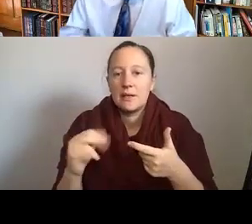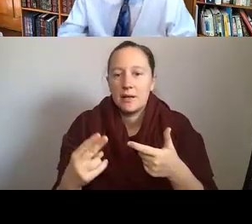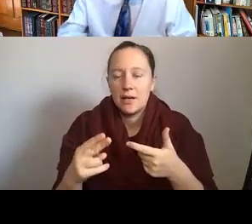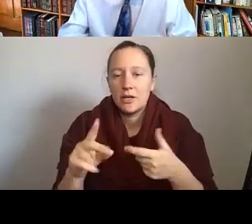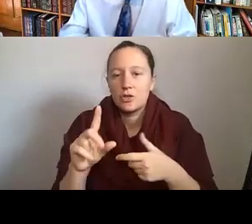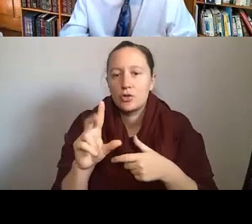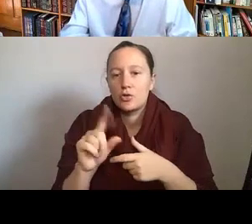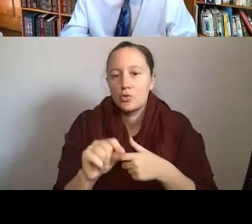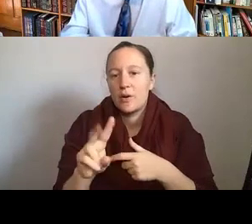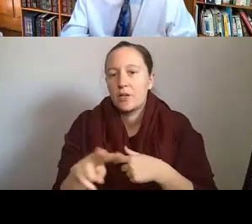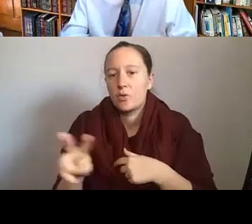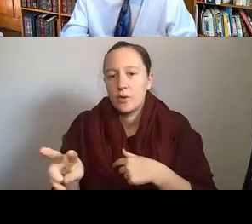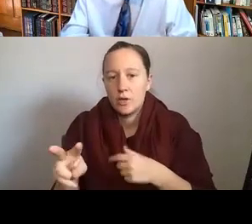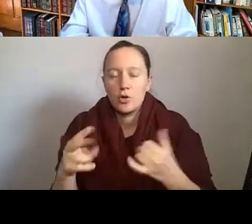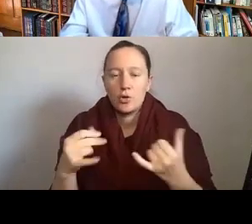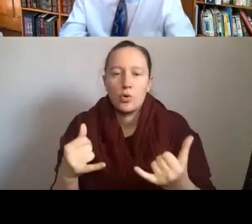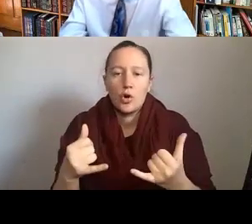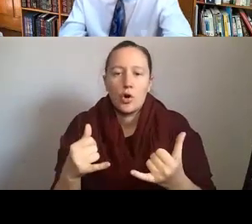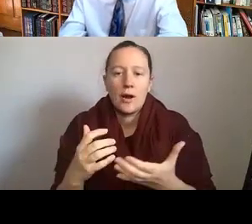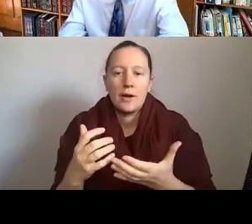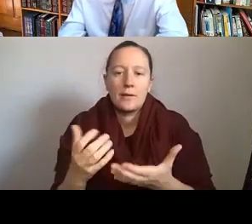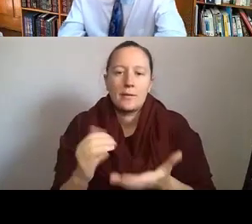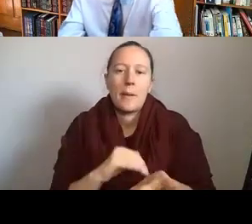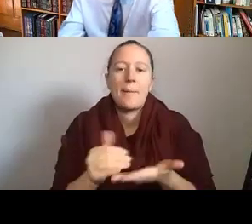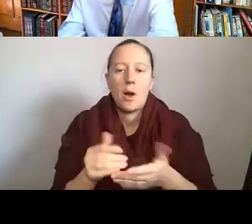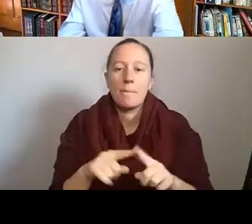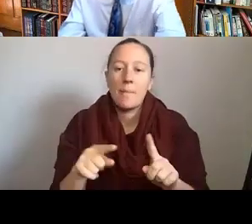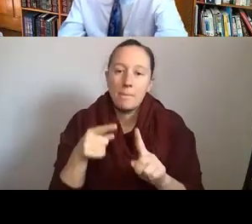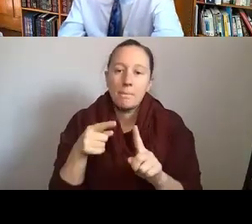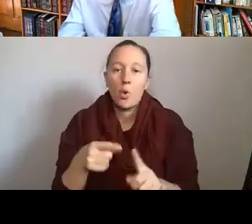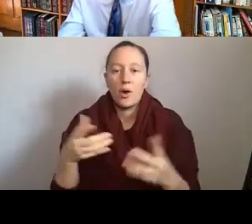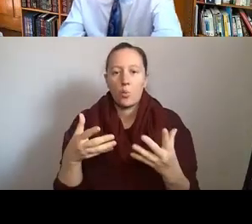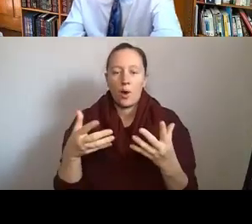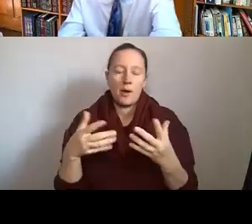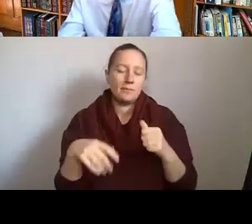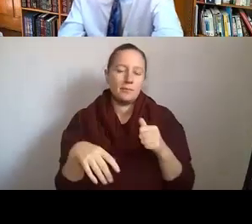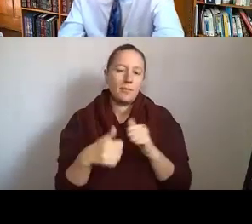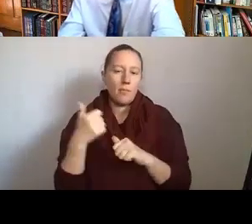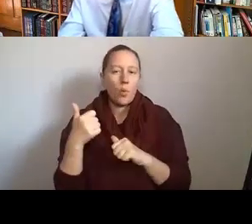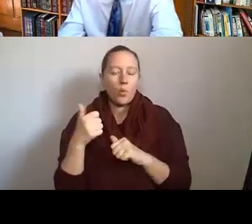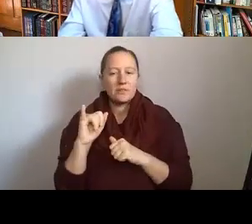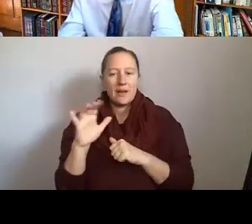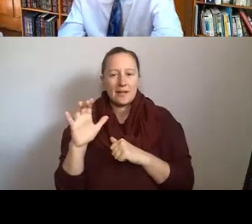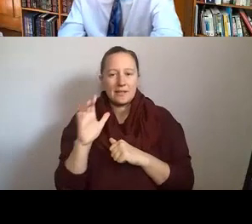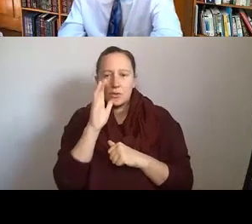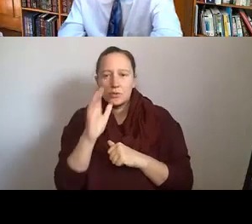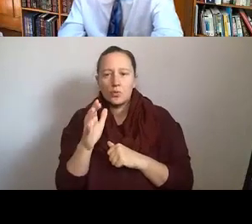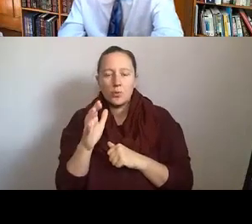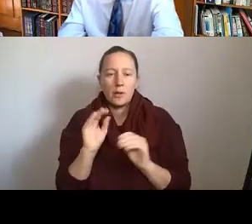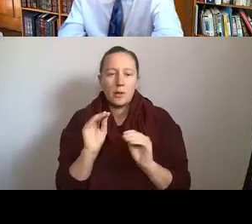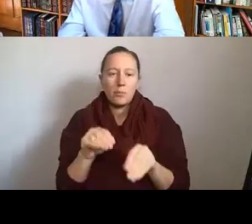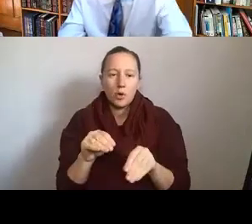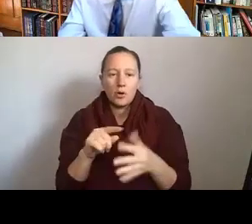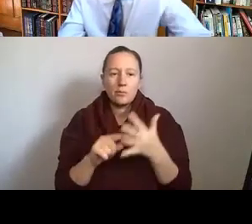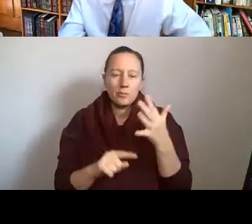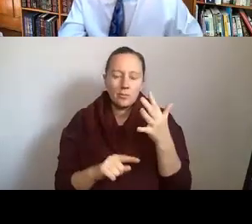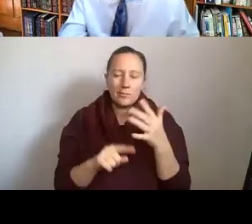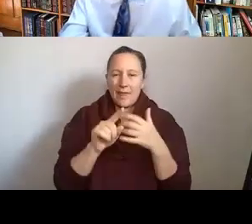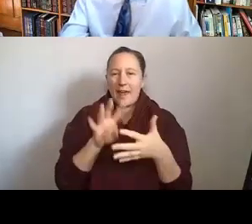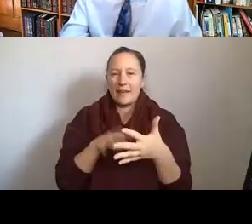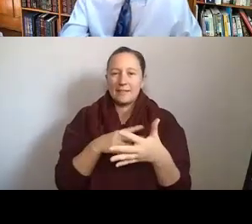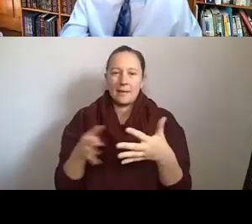2022, you'll get the current amount. But the point is that most institutes will put some budgetary limits here in this table.